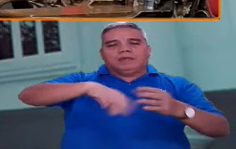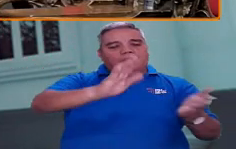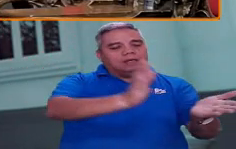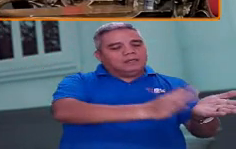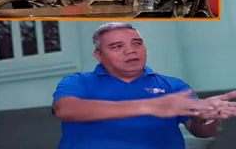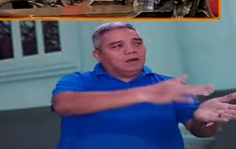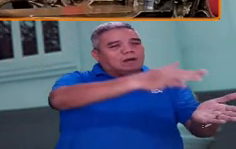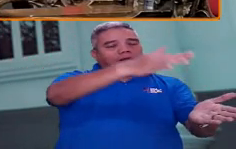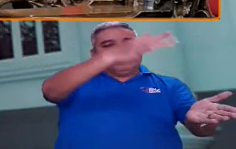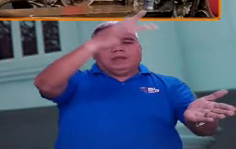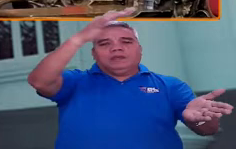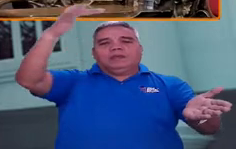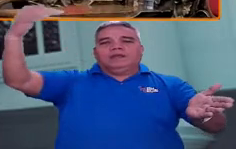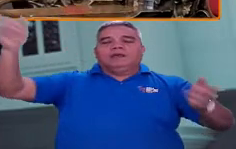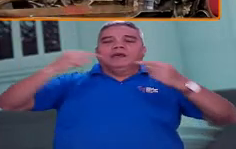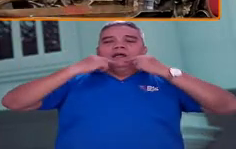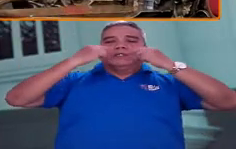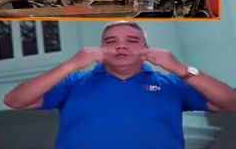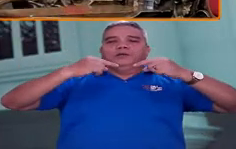theme.